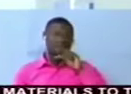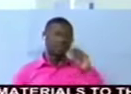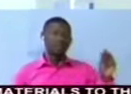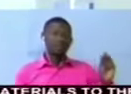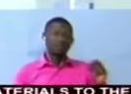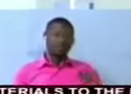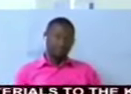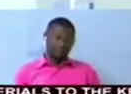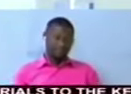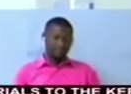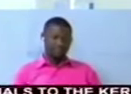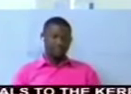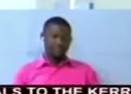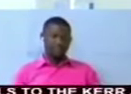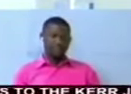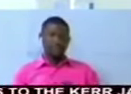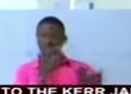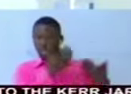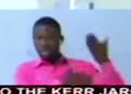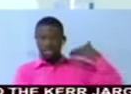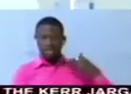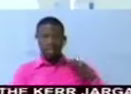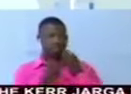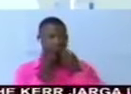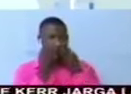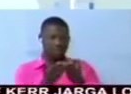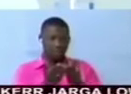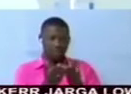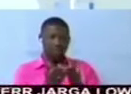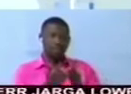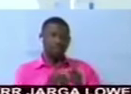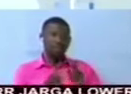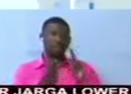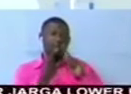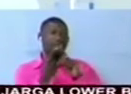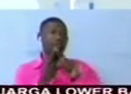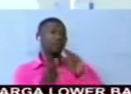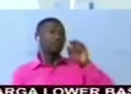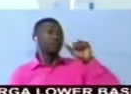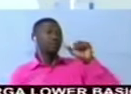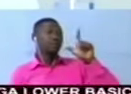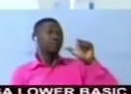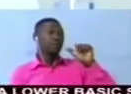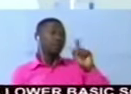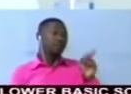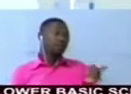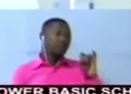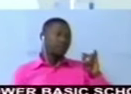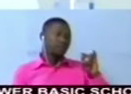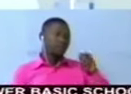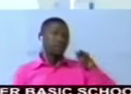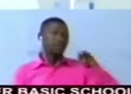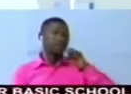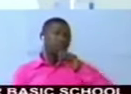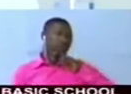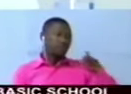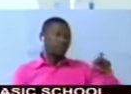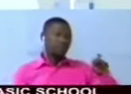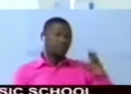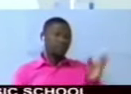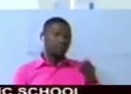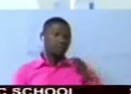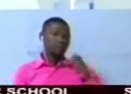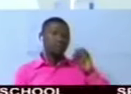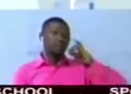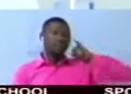mentioned Aladji Mor. Correct? Chigana, to don't have Aladji Mor, you know. Jim Drame. Jim Drame.